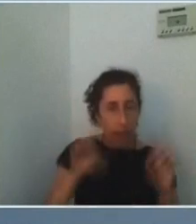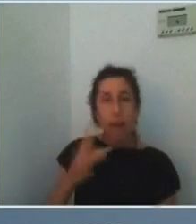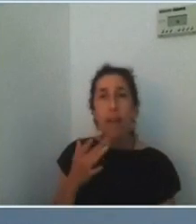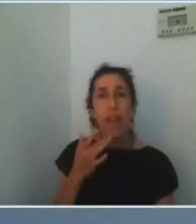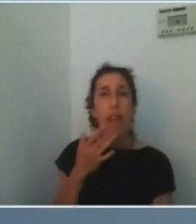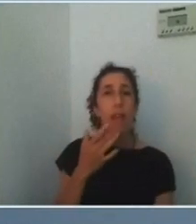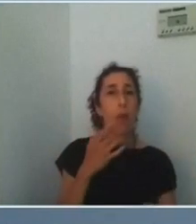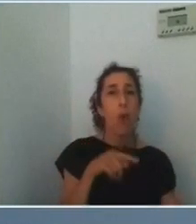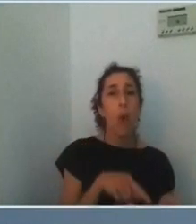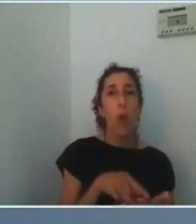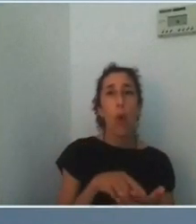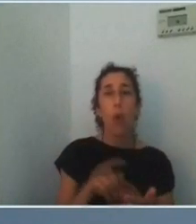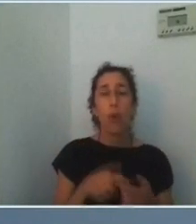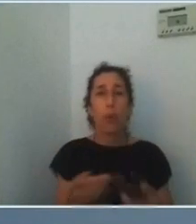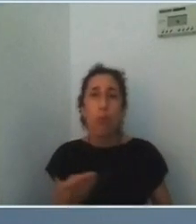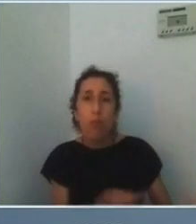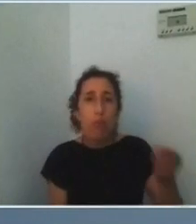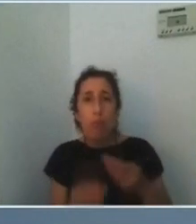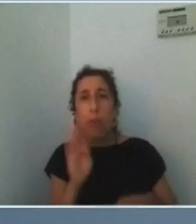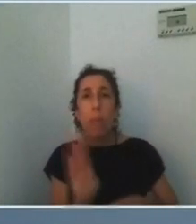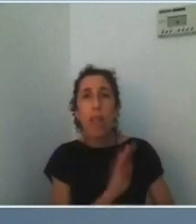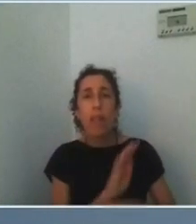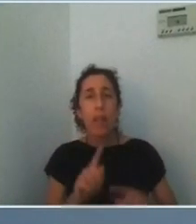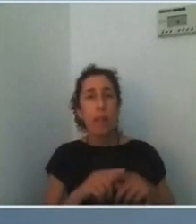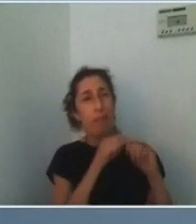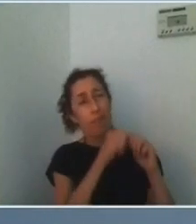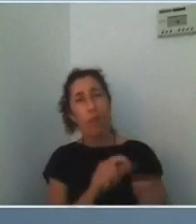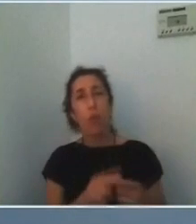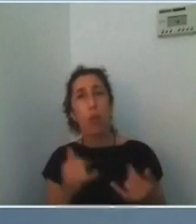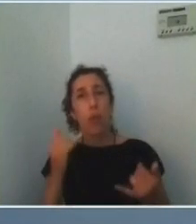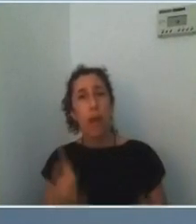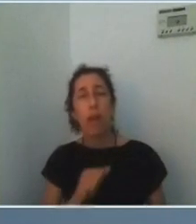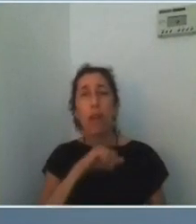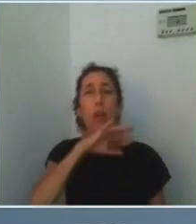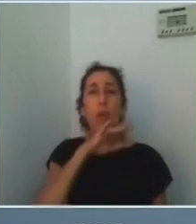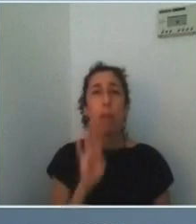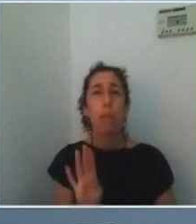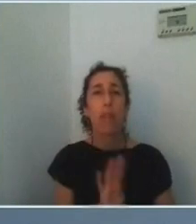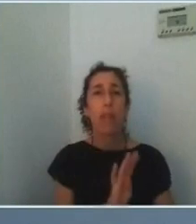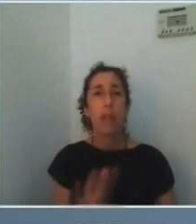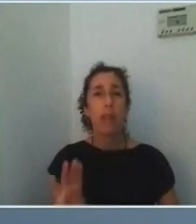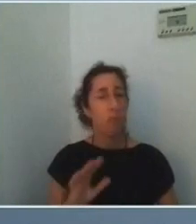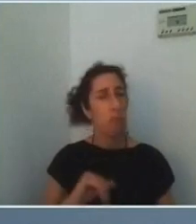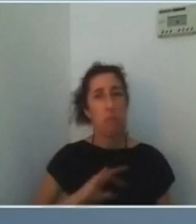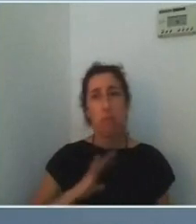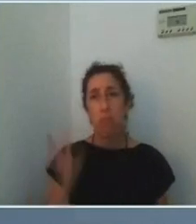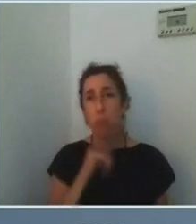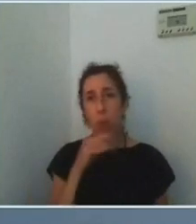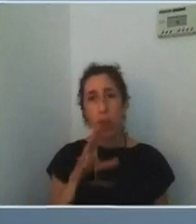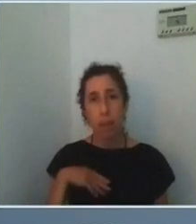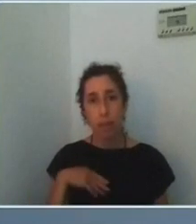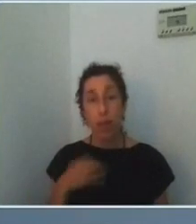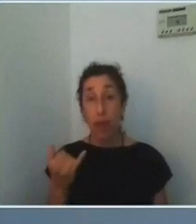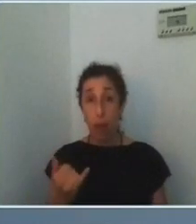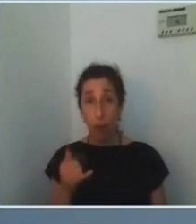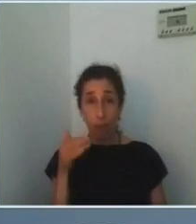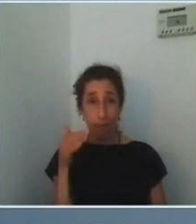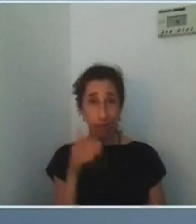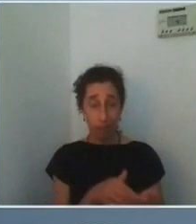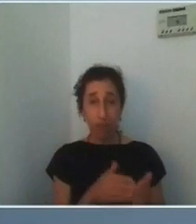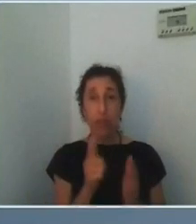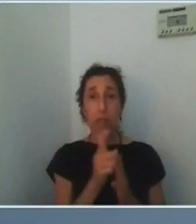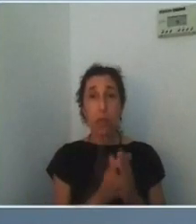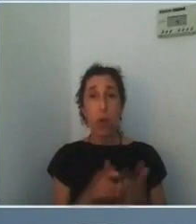This lawsuit specifically charges the NRA as a whole, in addition to four individual defendants.